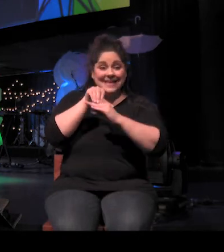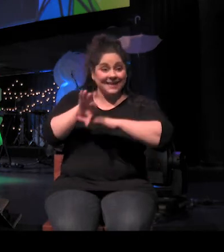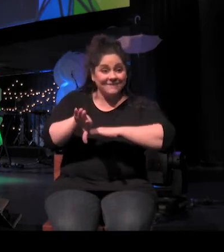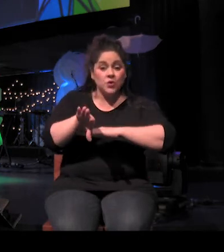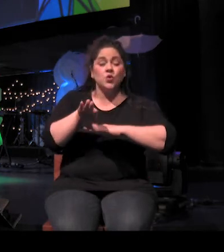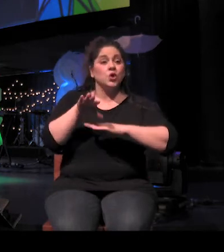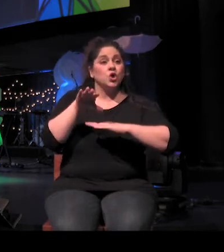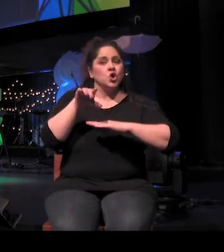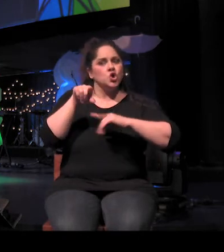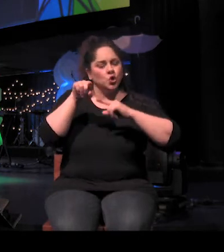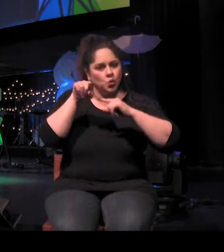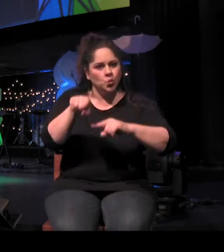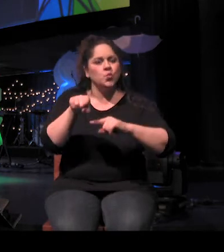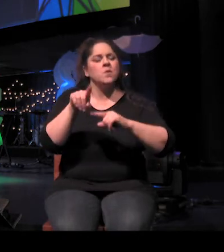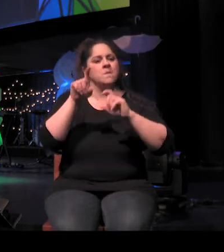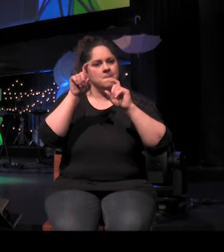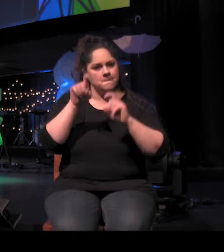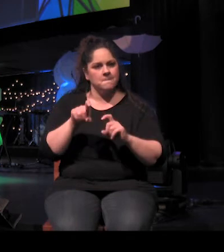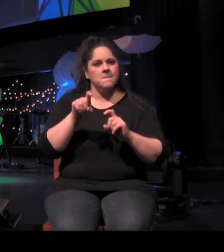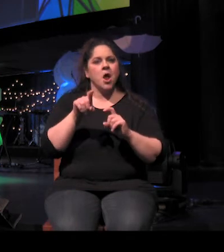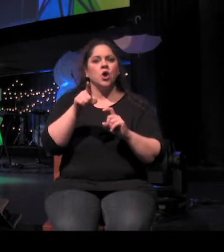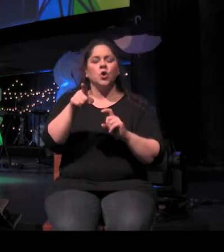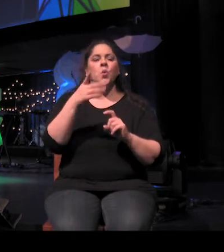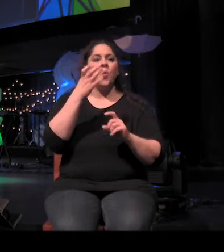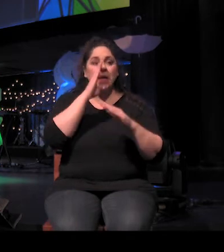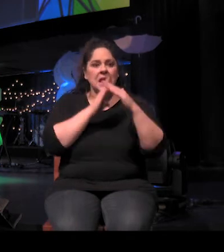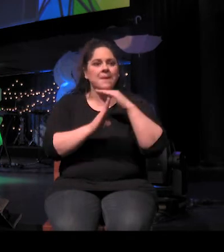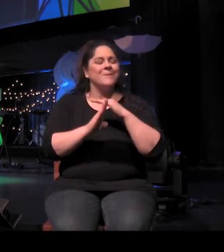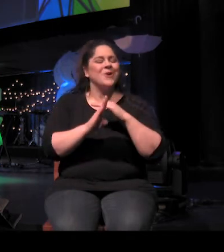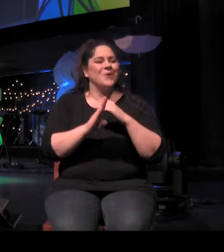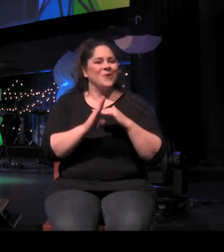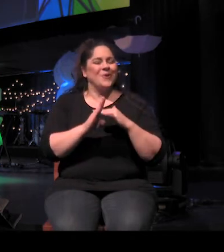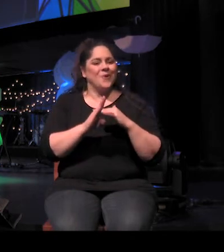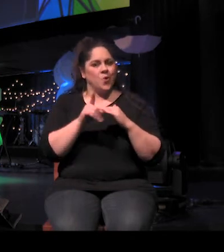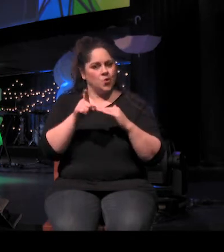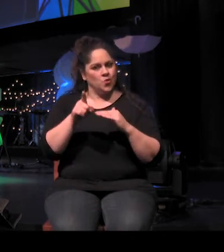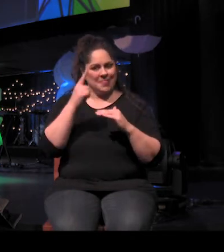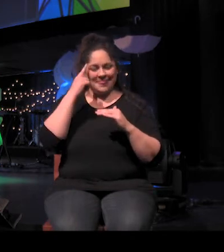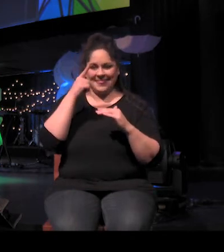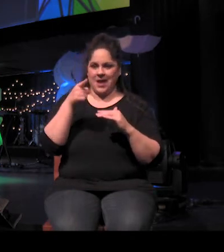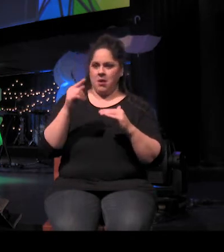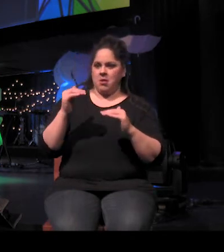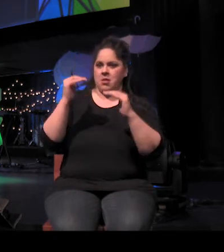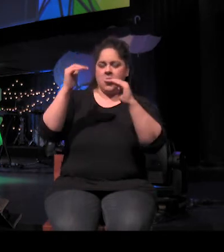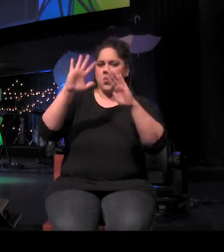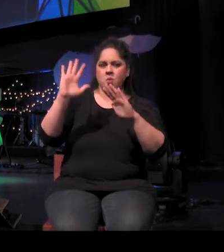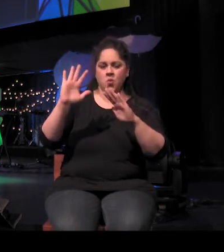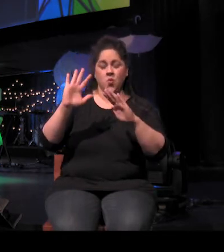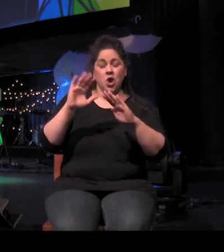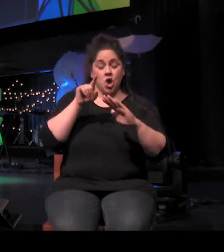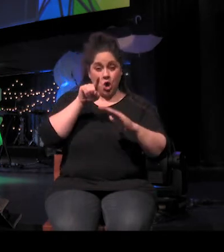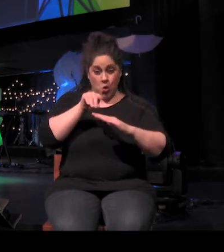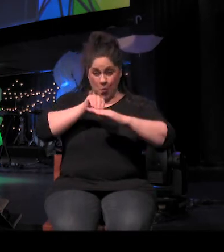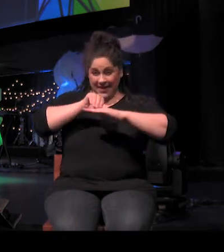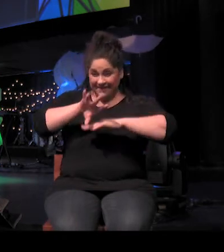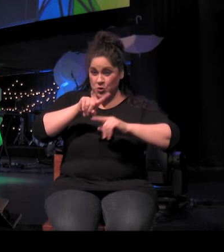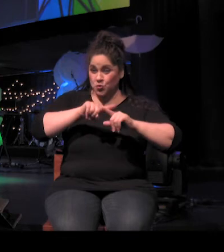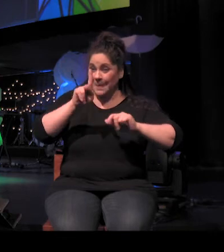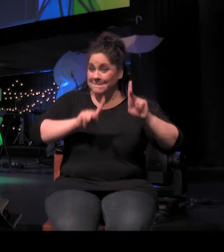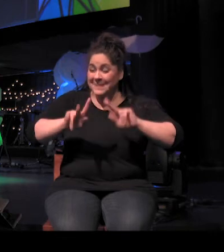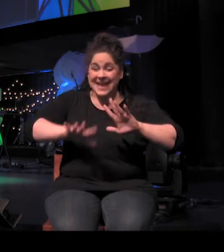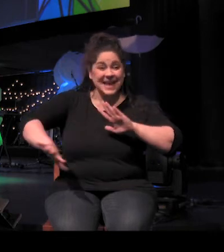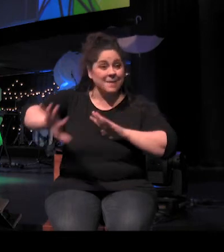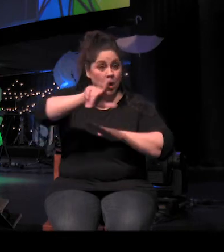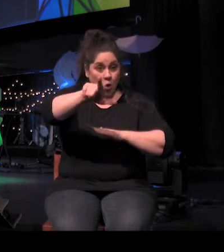even a greater temptation to move away from humility. So he's saying, if you have any level of spiritual influence, any type